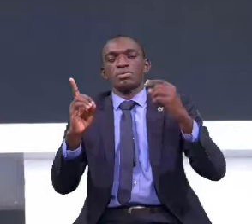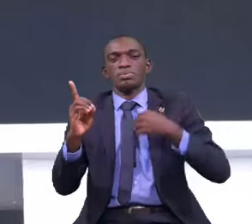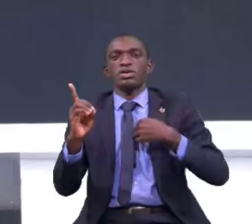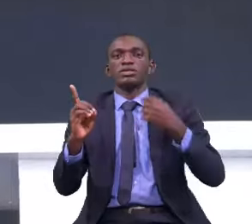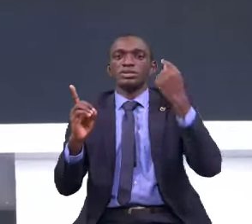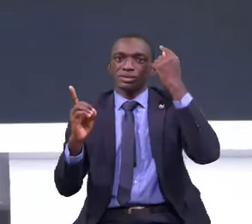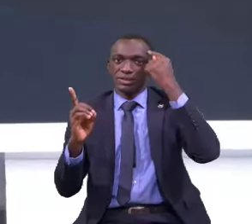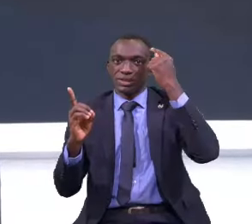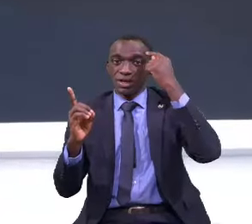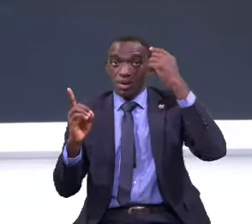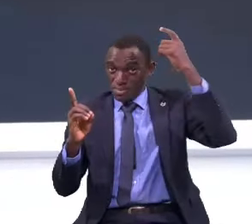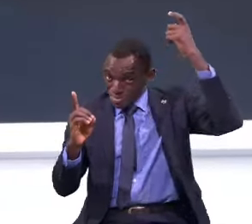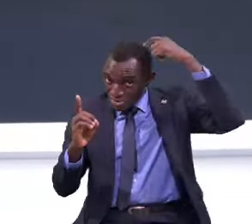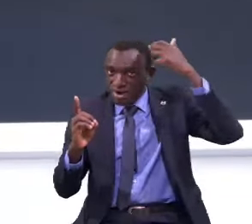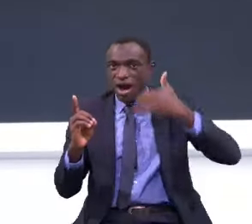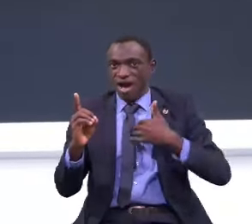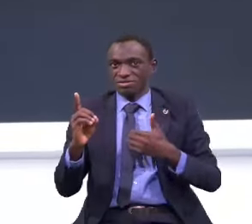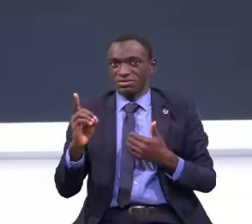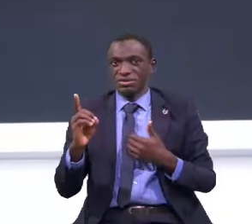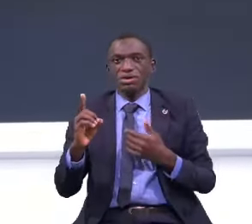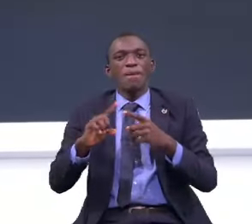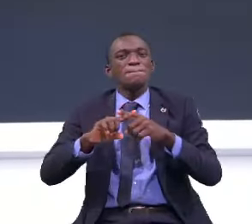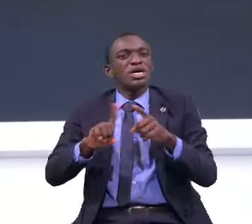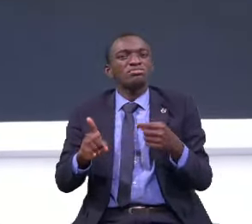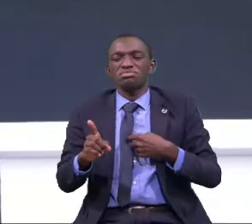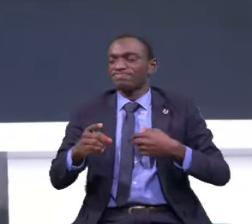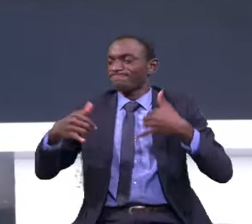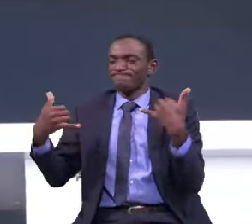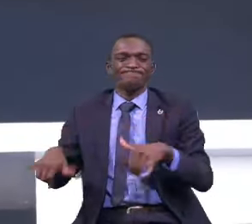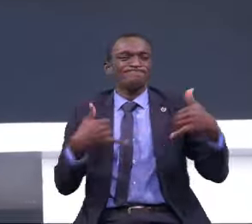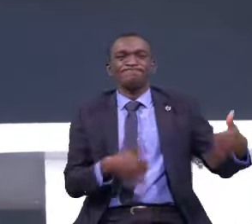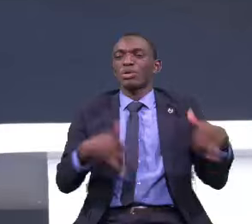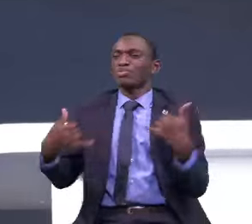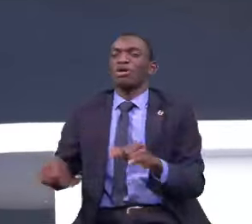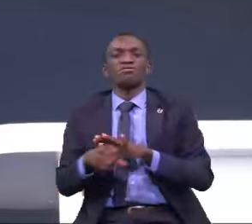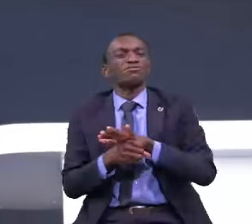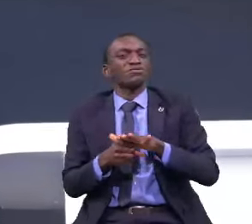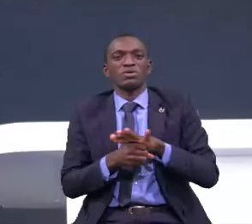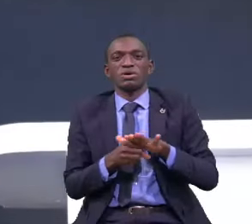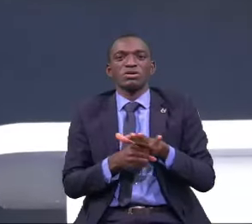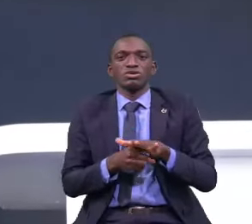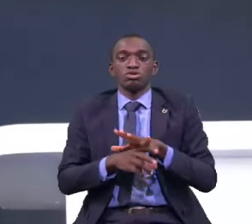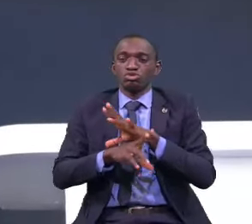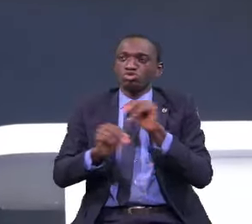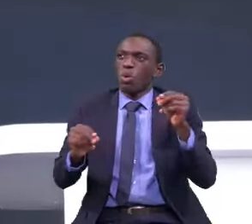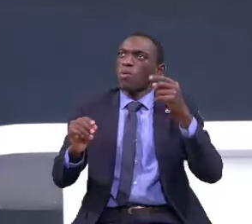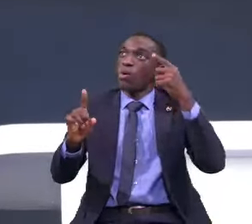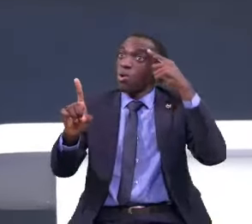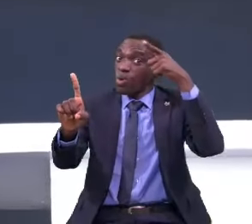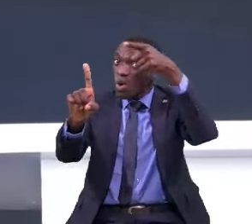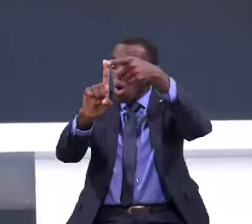I had the brain, but I was too playful. No goal,